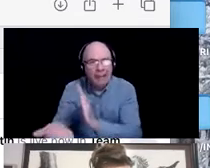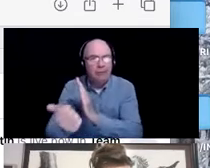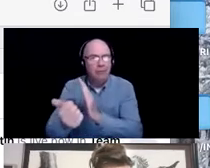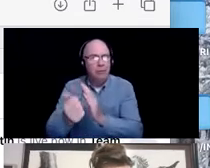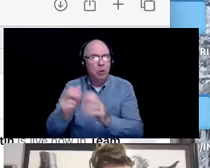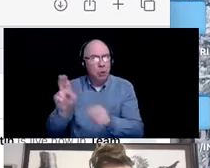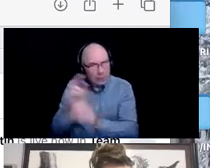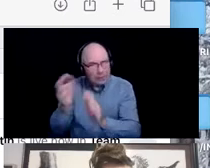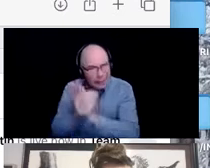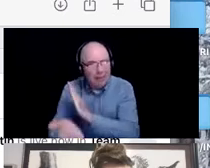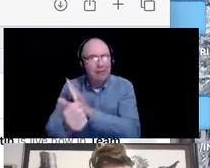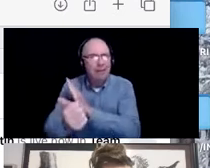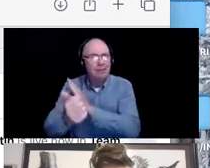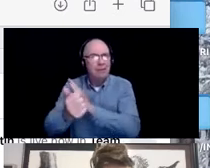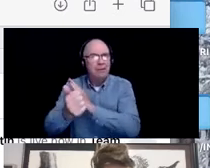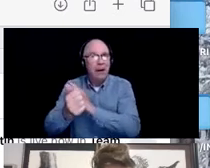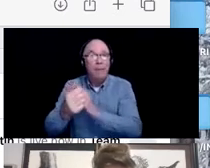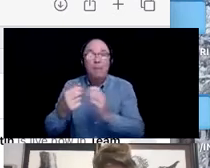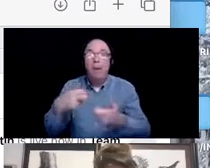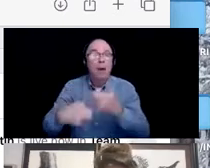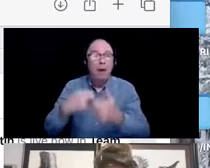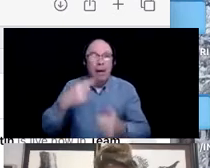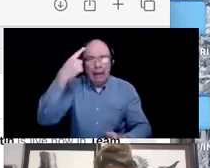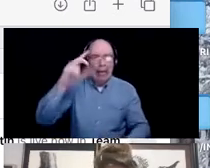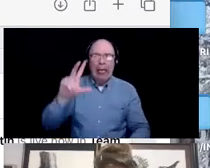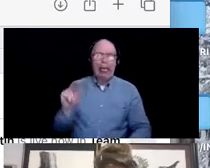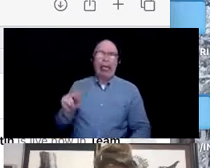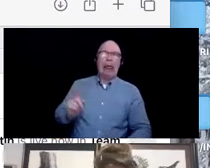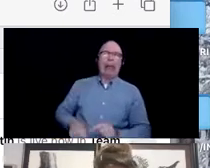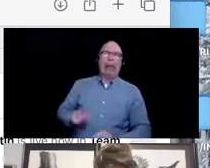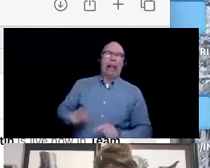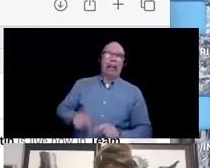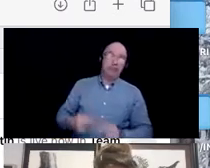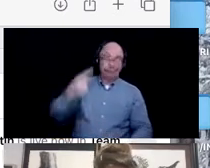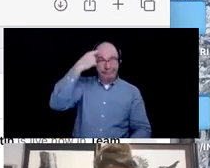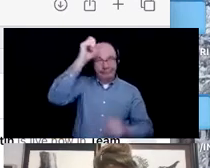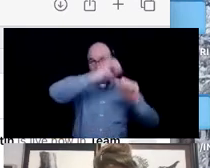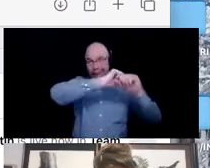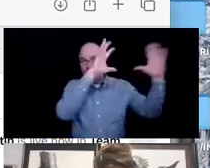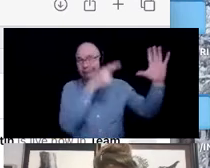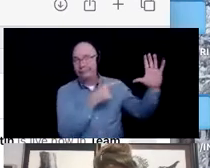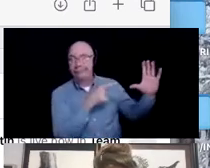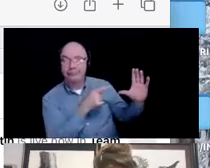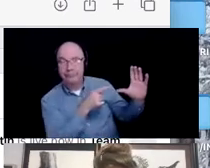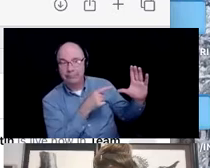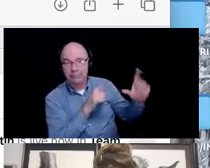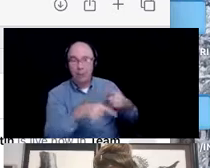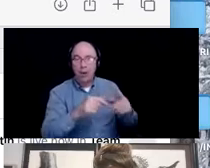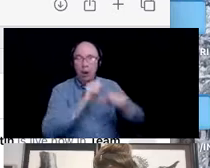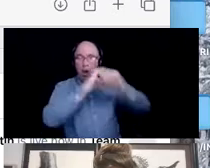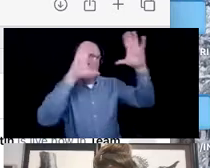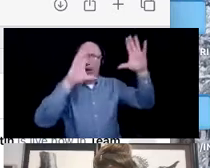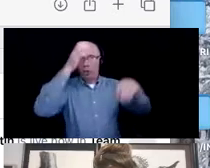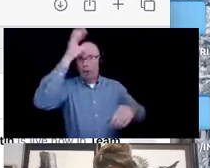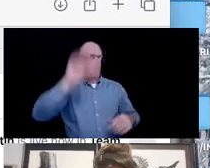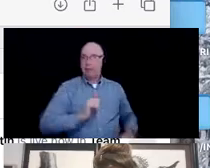applying them is our mindset, right? And really coming down to our concept of self. I love this word of